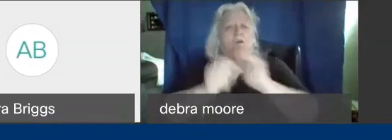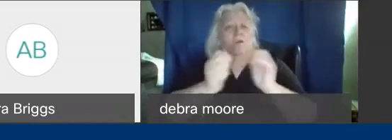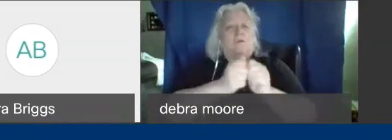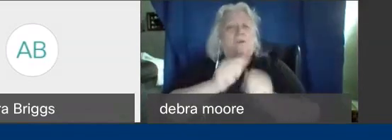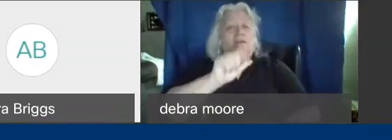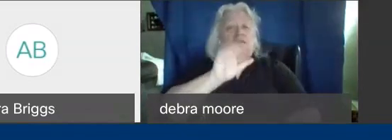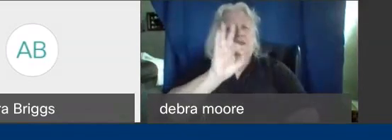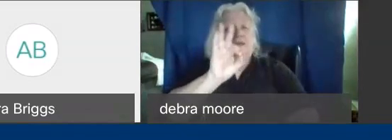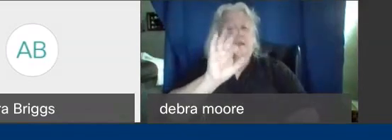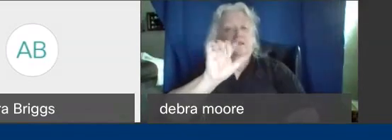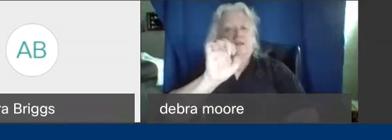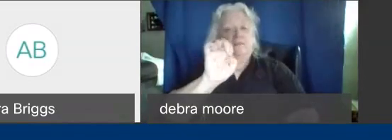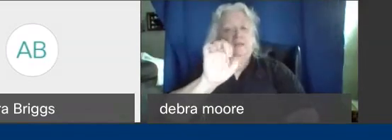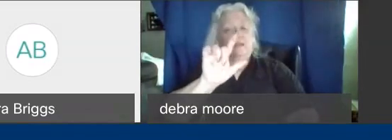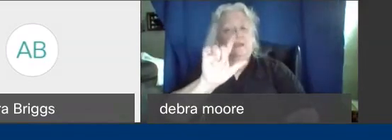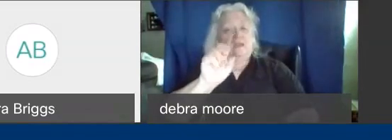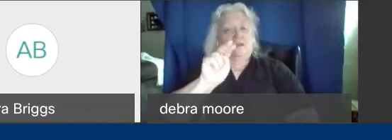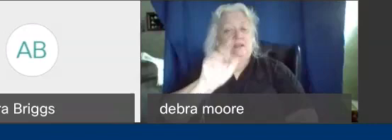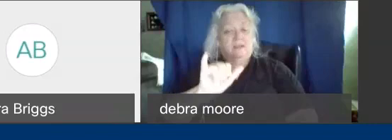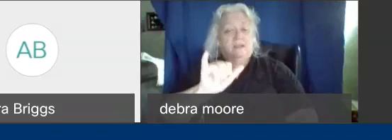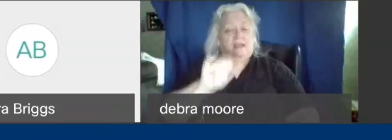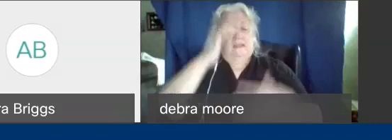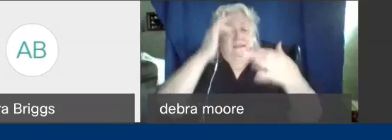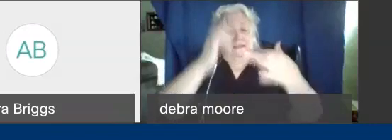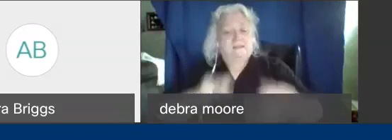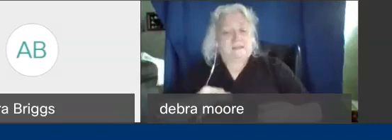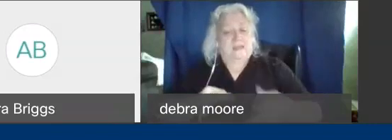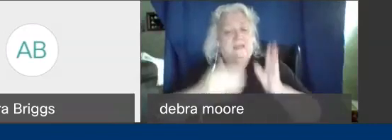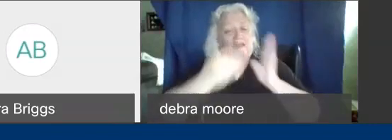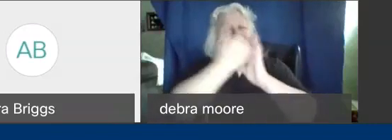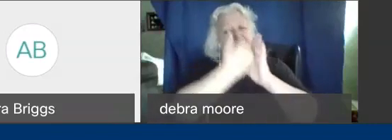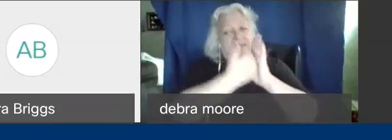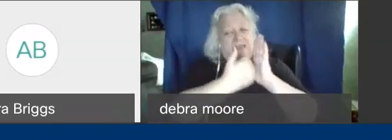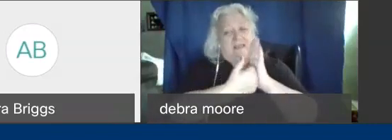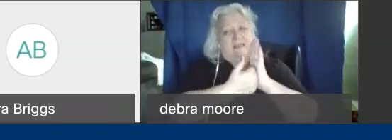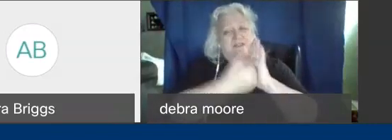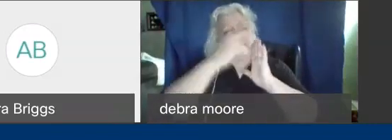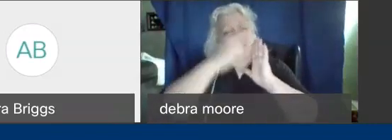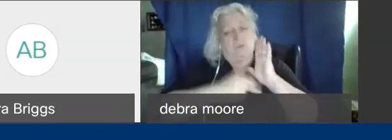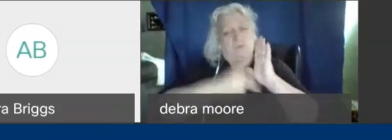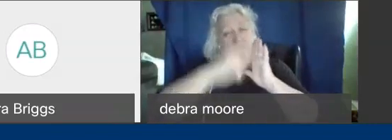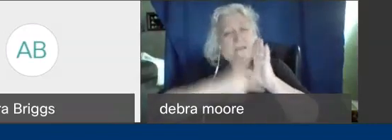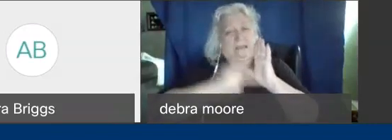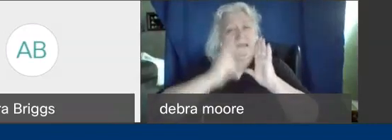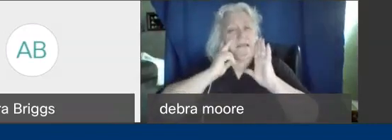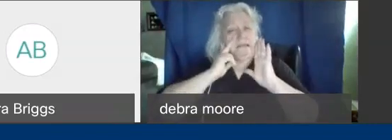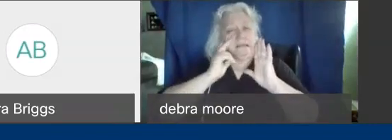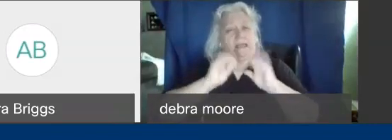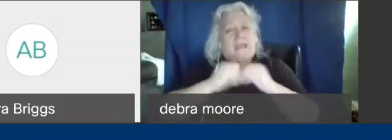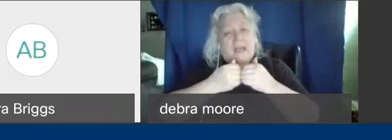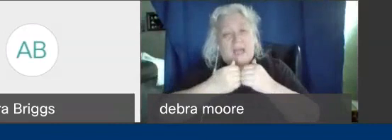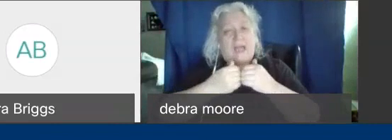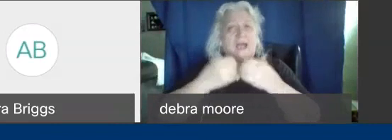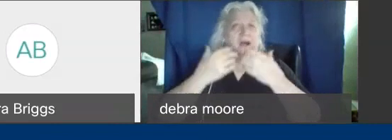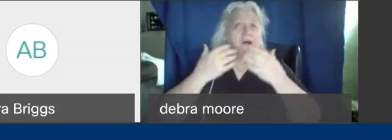charges, and this is based on determining factors that are highlighted down here on the slide, including quantity, how the drug was concealed or